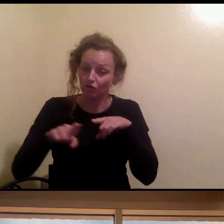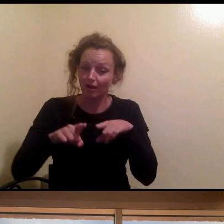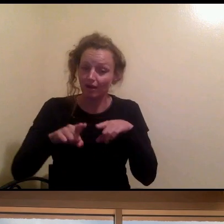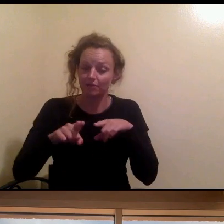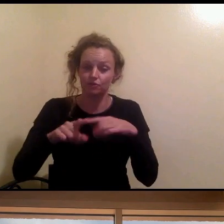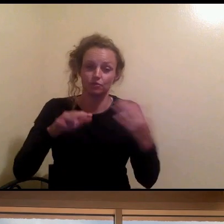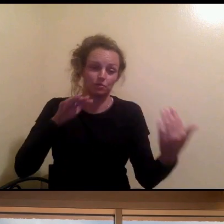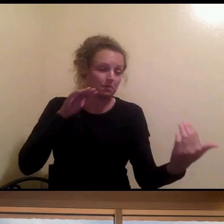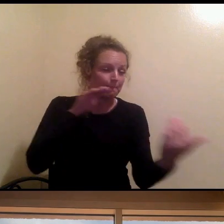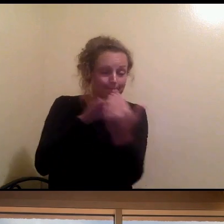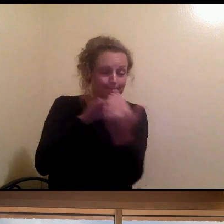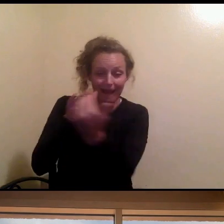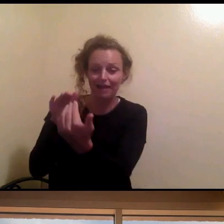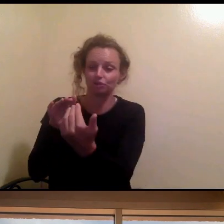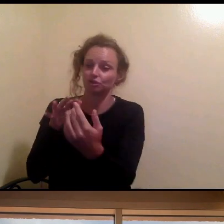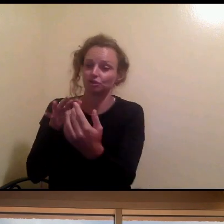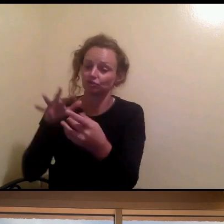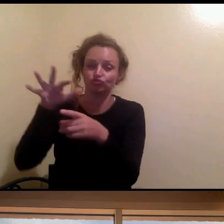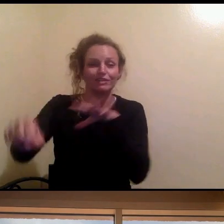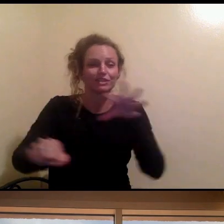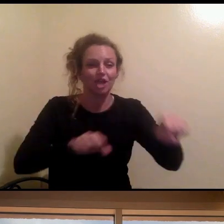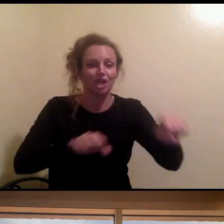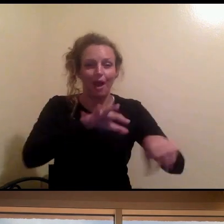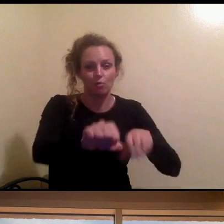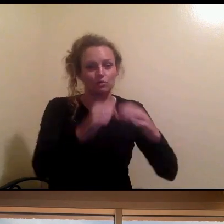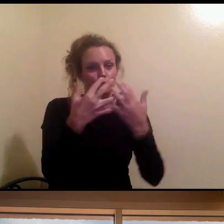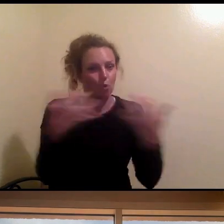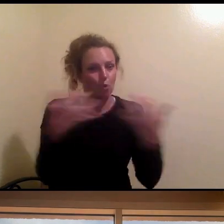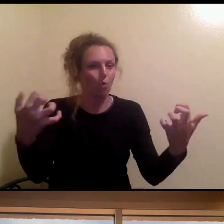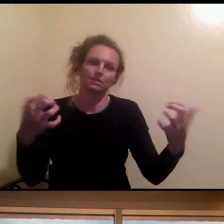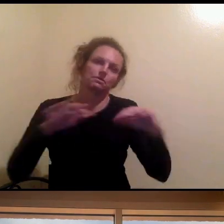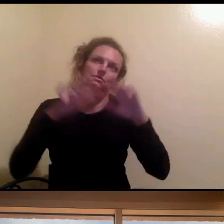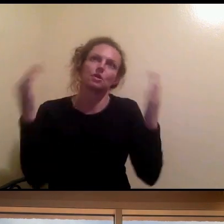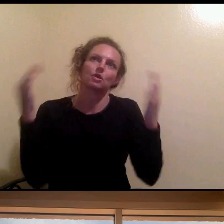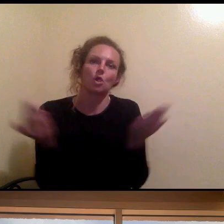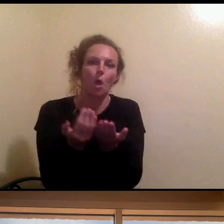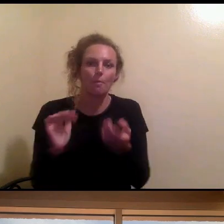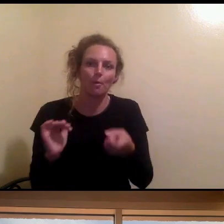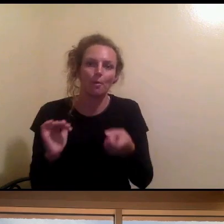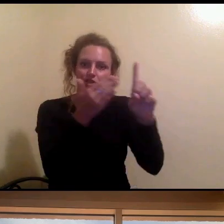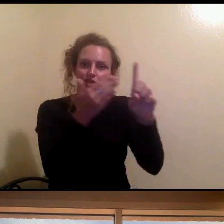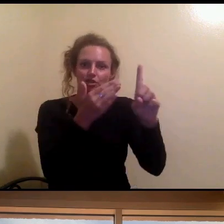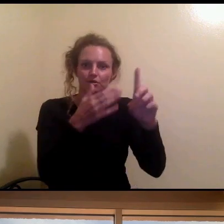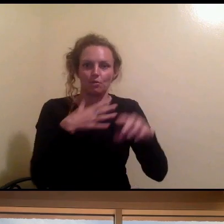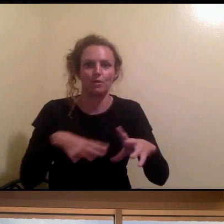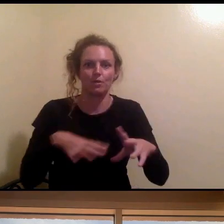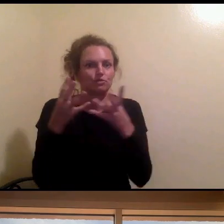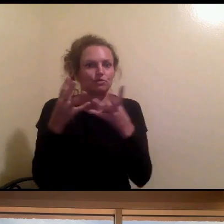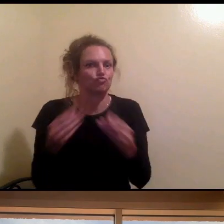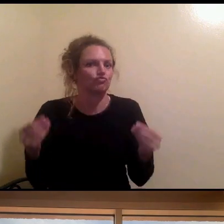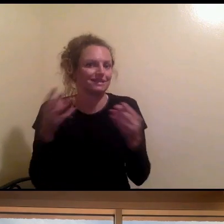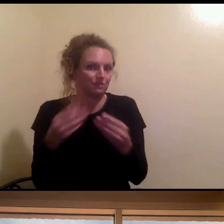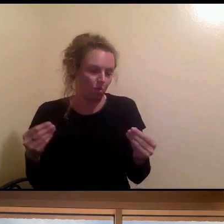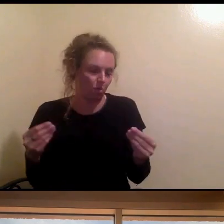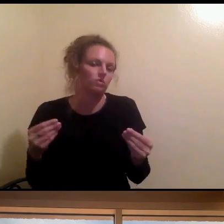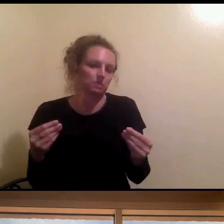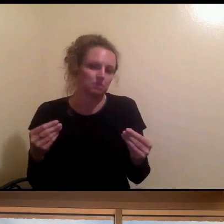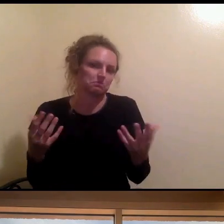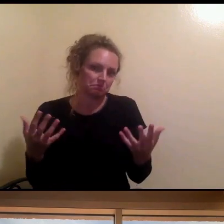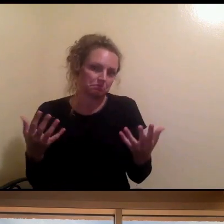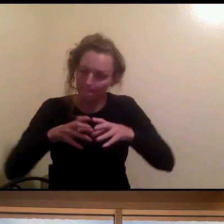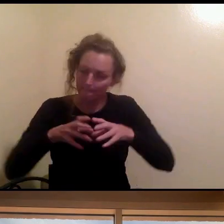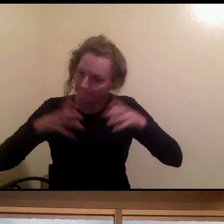and even scratch the surface on this global mission, we need a resource bank that is significant. And you're also going to need a commercial